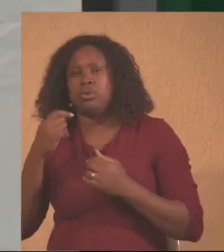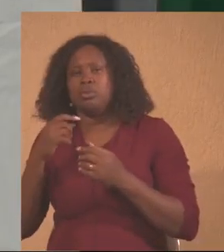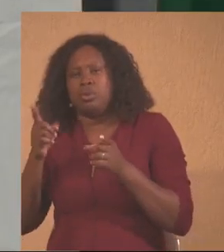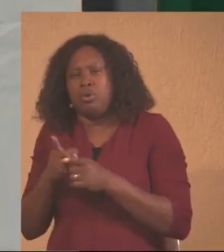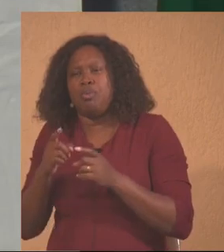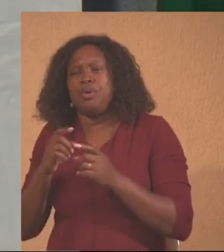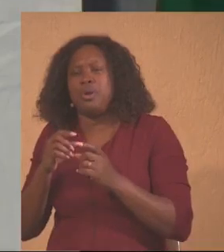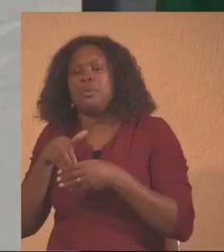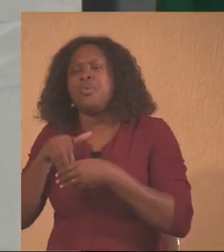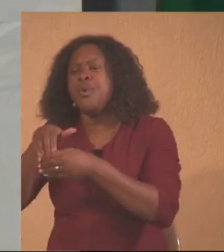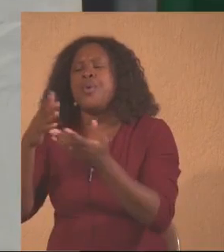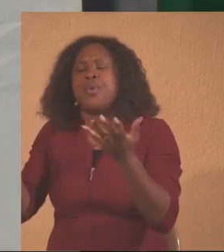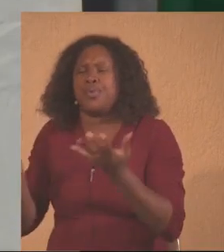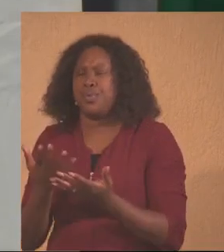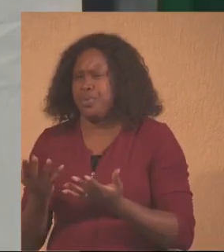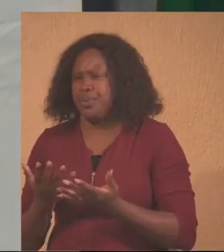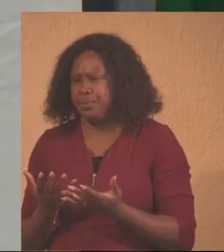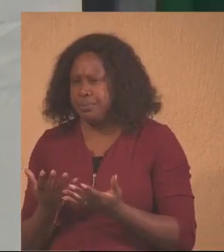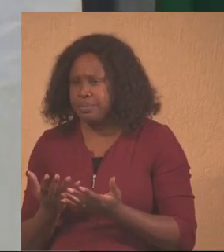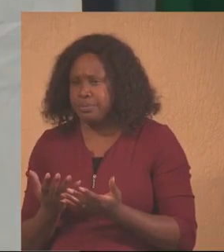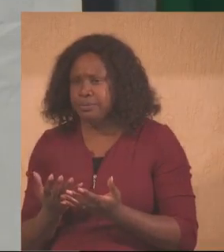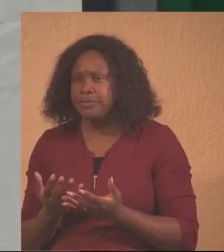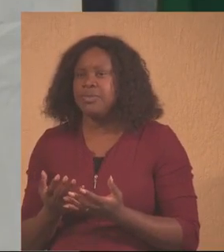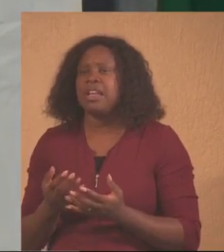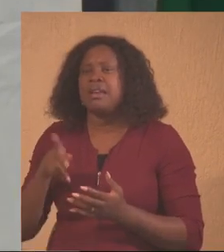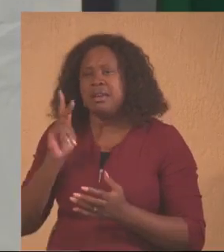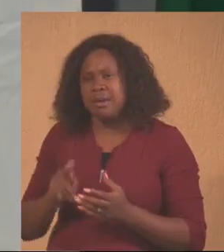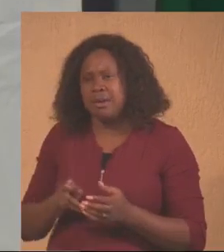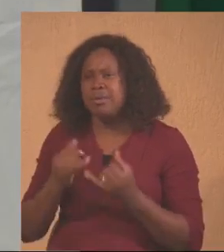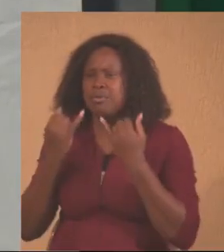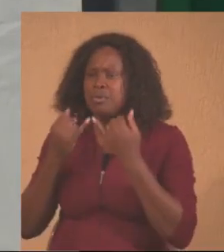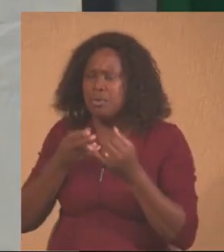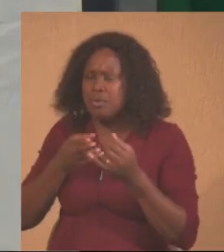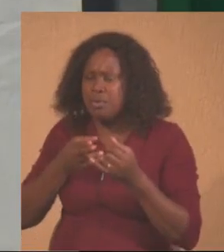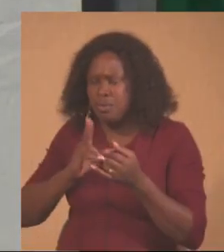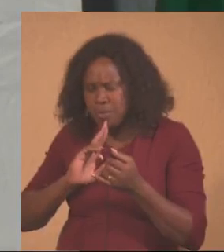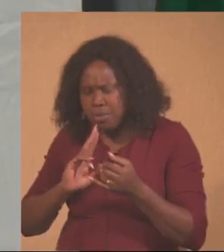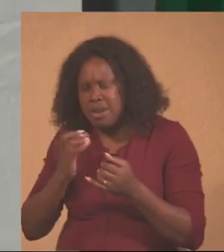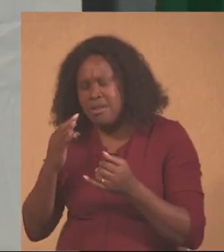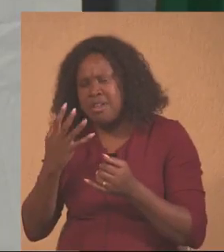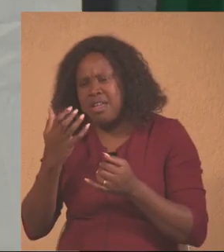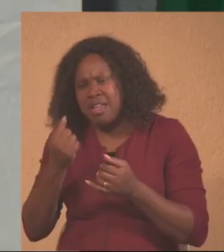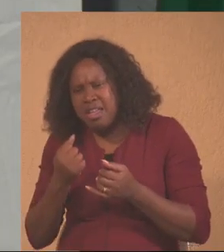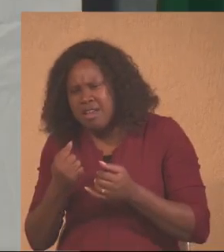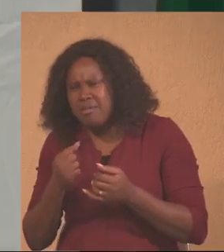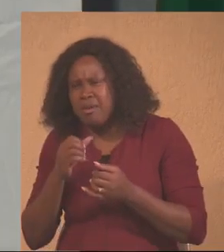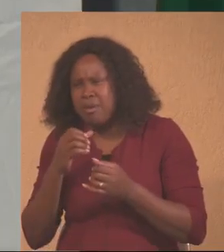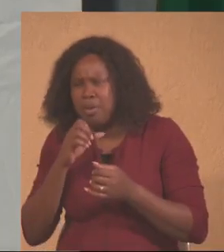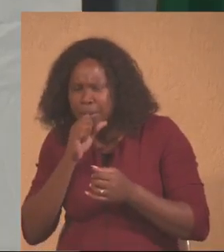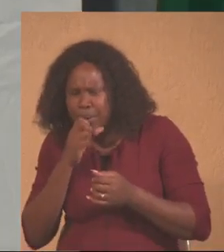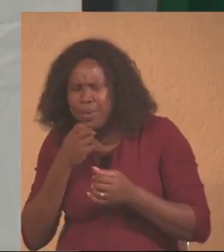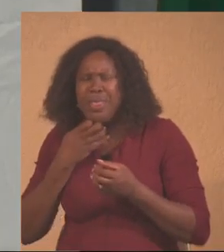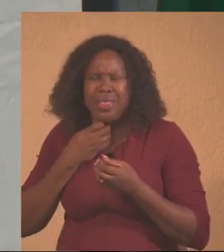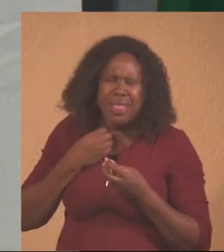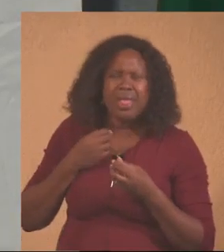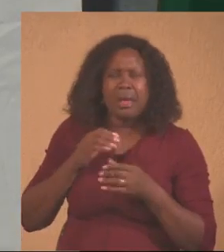as well as informing us whether you are having any signs and symptoms related to COVID. So